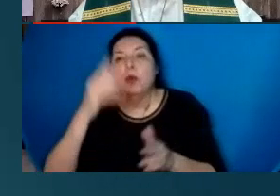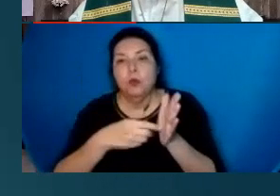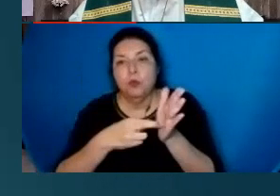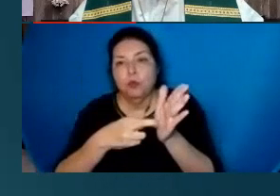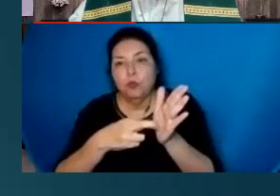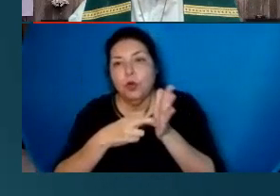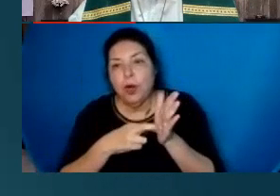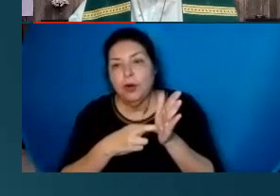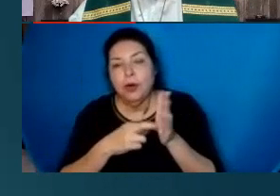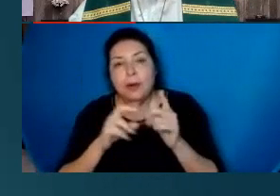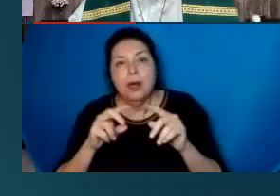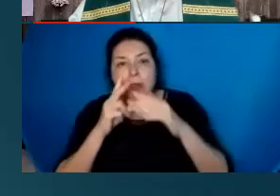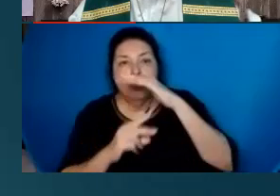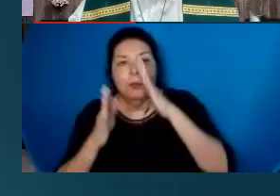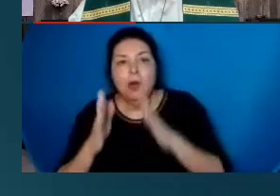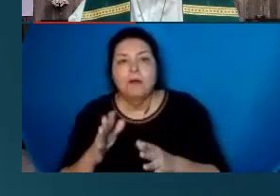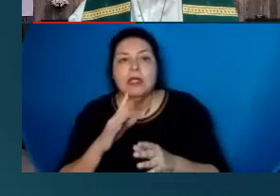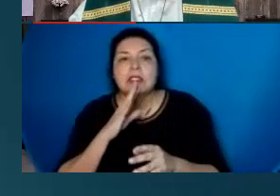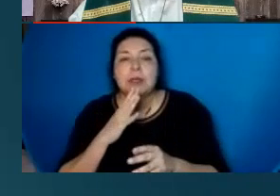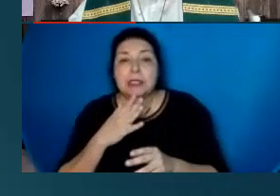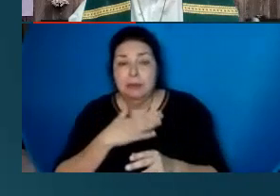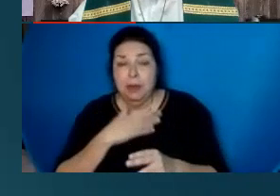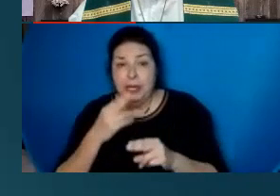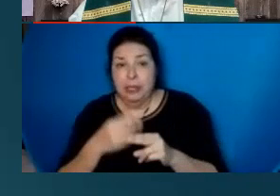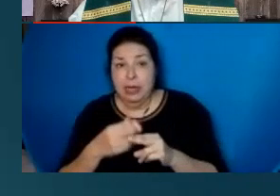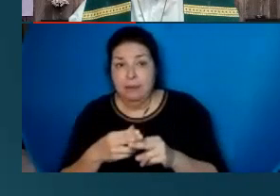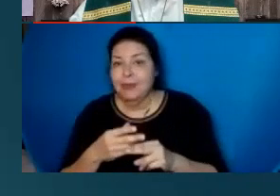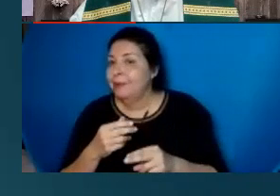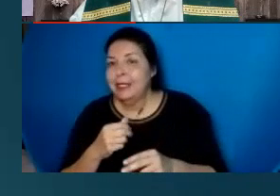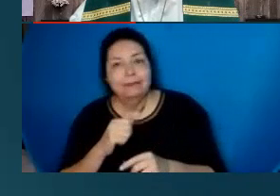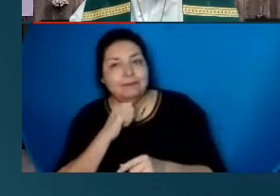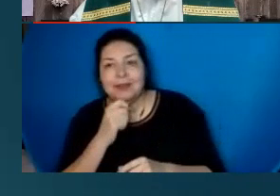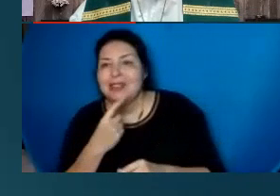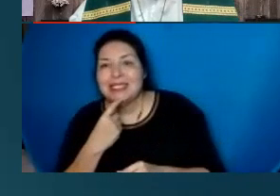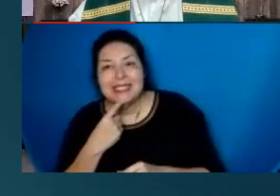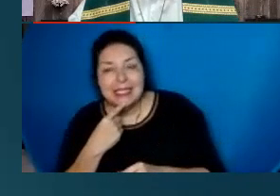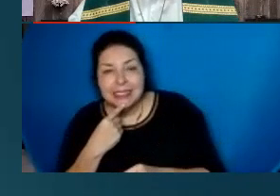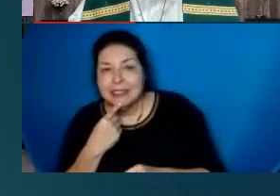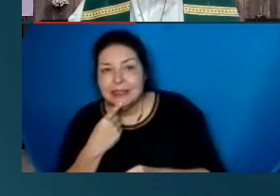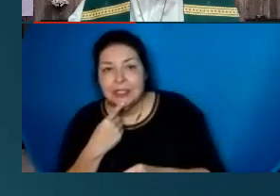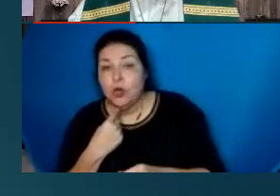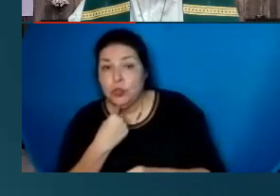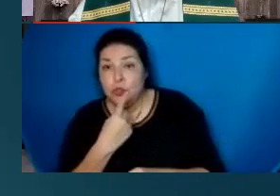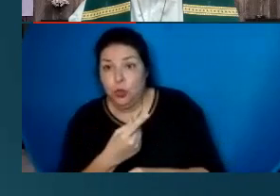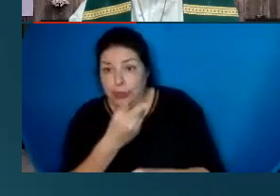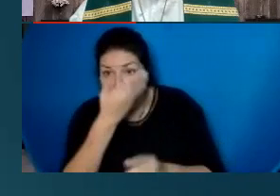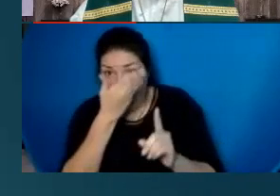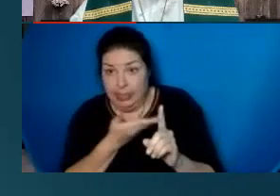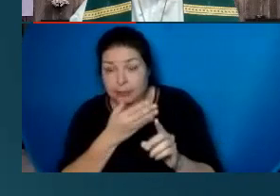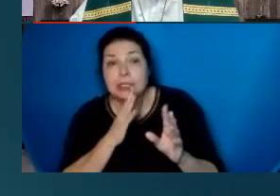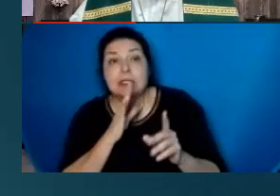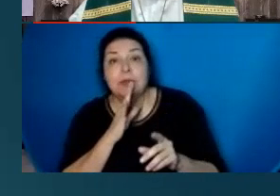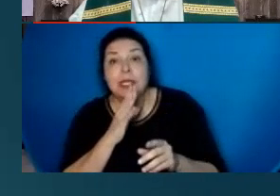the prophet who presumes to speak a word in my name that I have not commanded him to speak, or who speaks in the name of